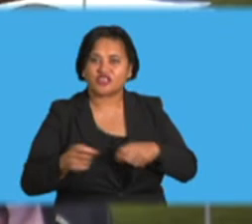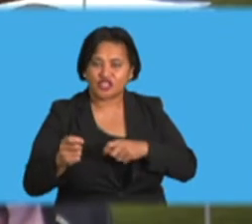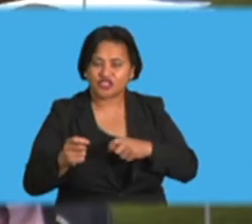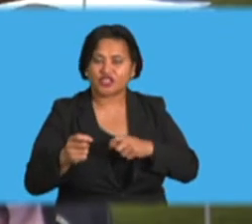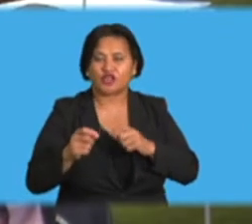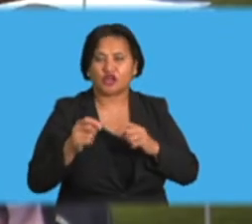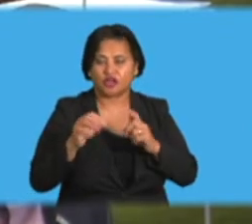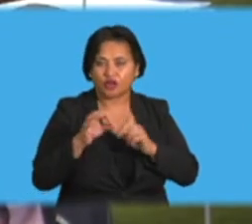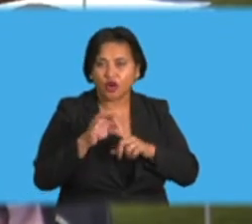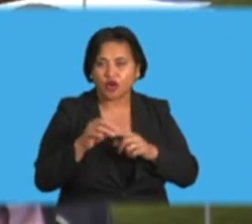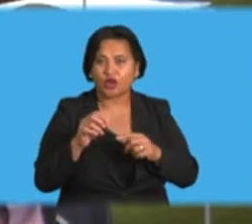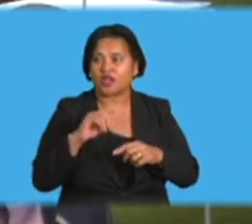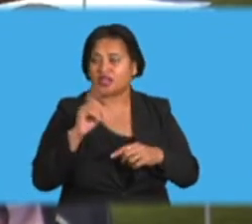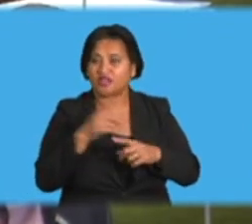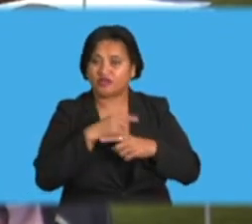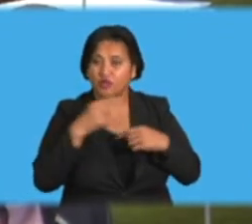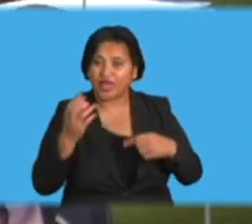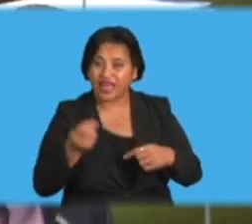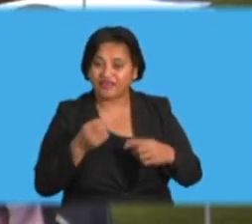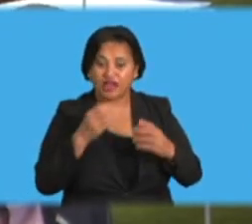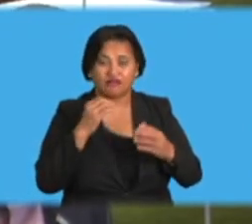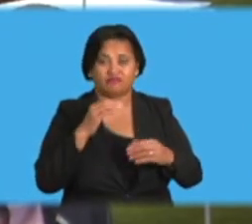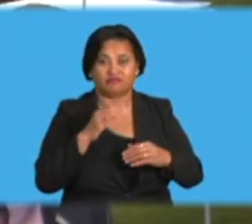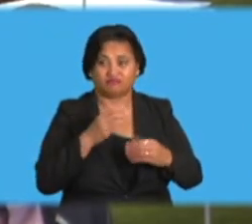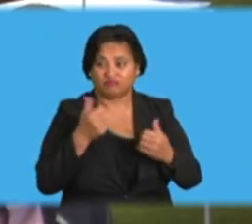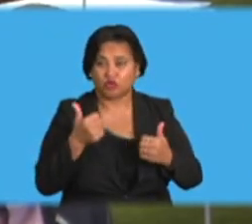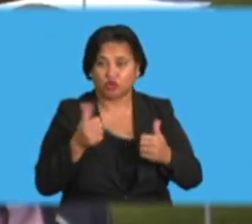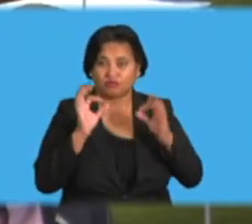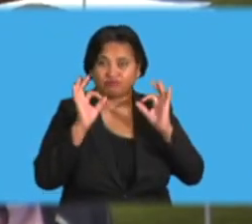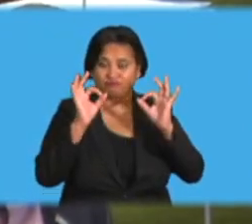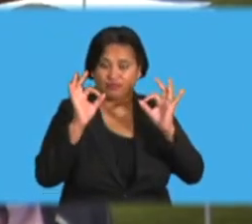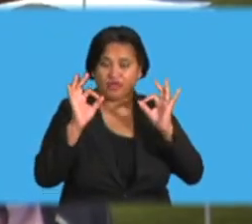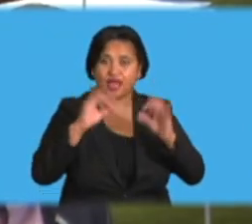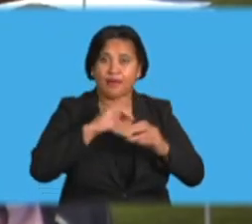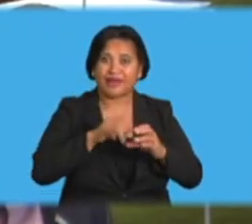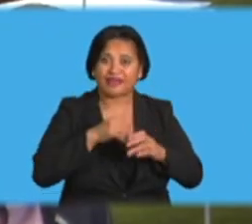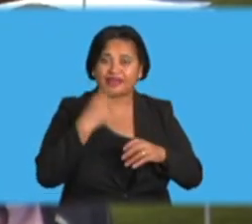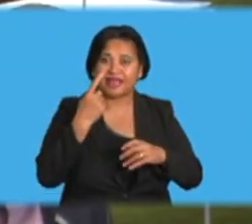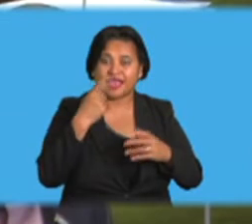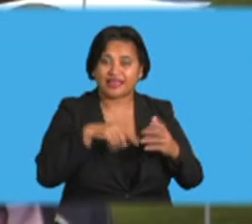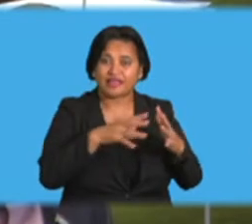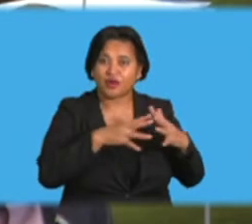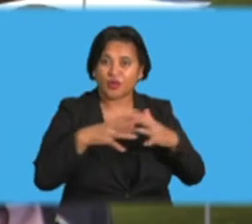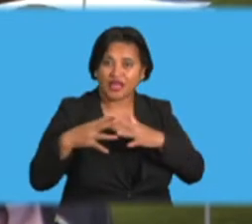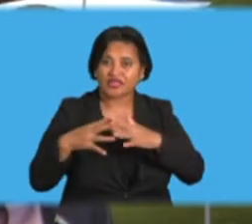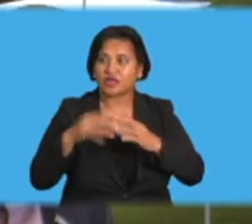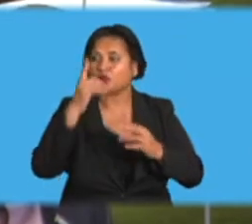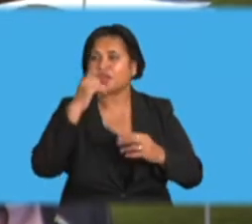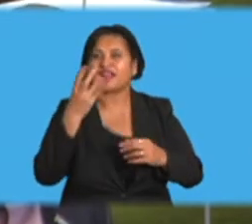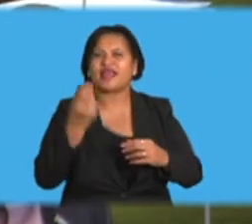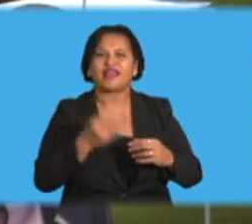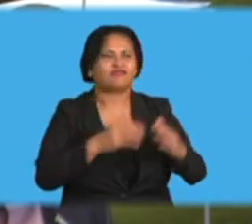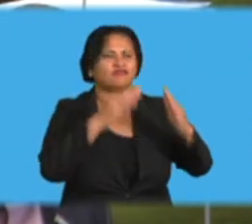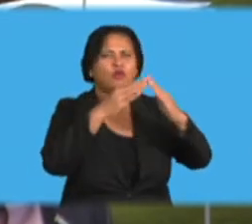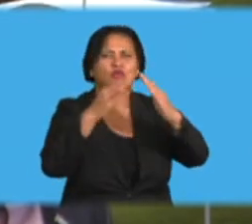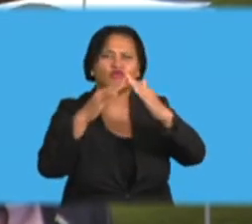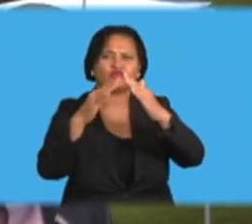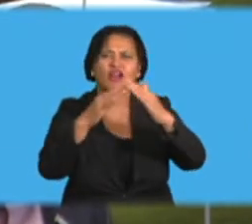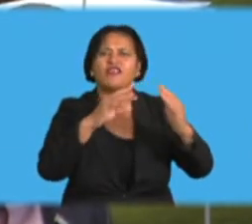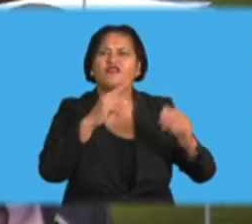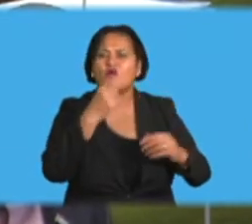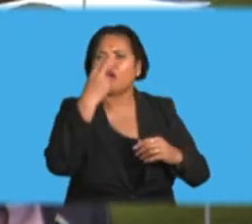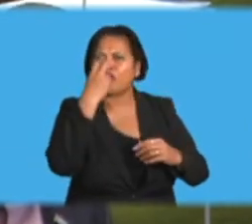care facilities available in the Western Division in particular, we are able to open ourselves up for retirement villages. And indeed, we did discuss about